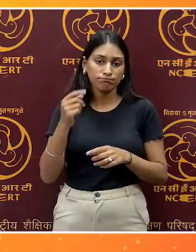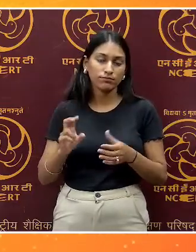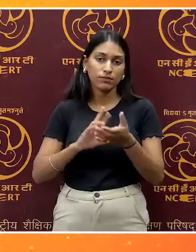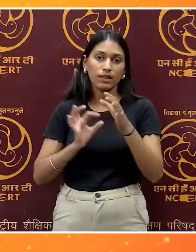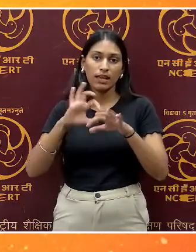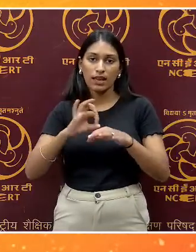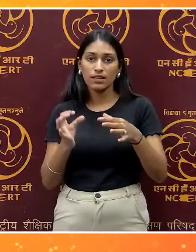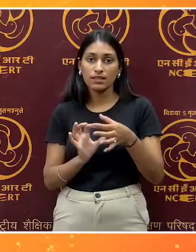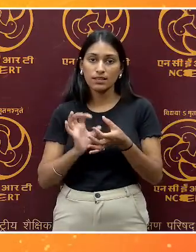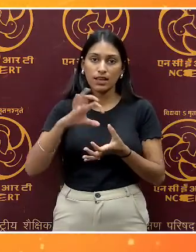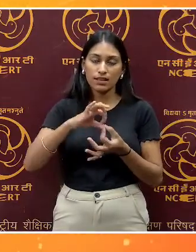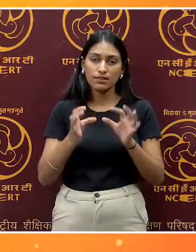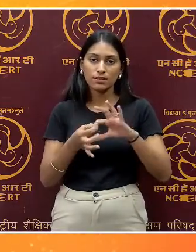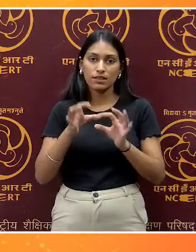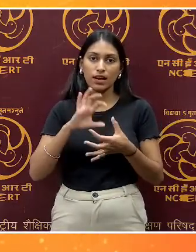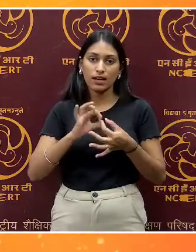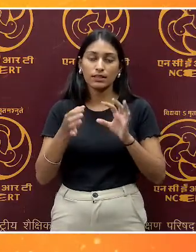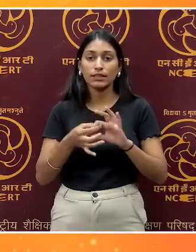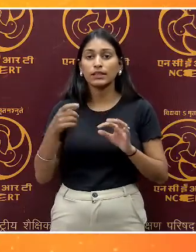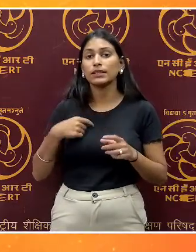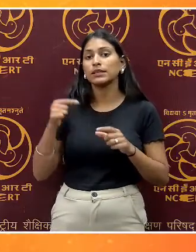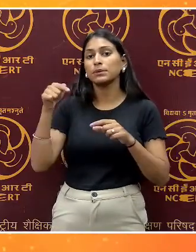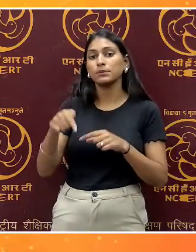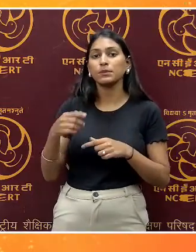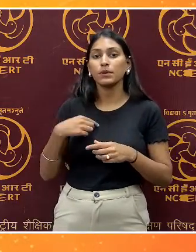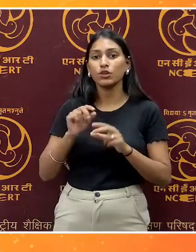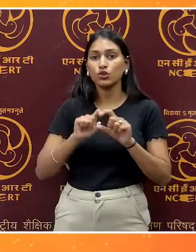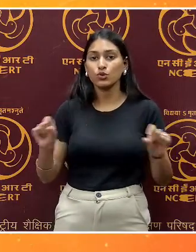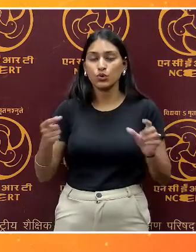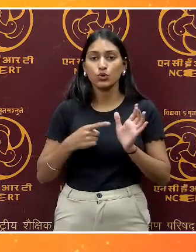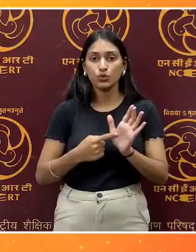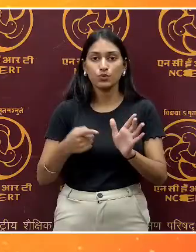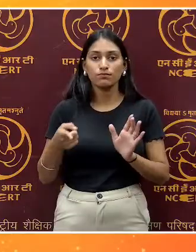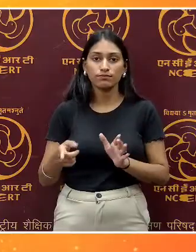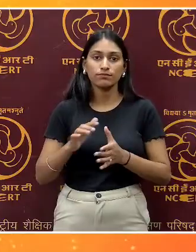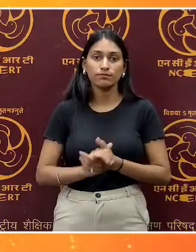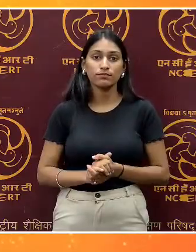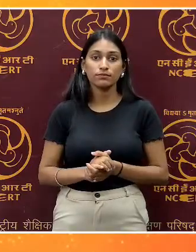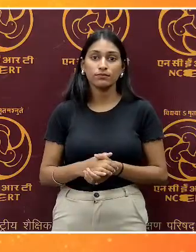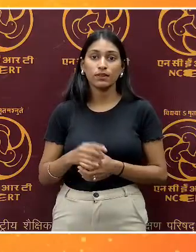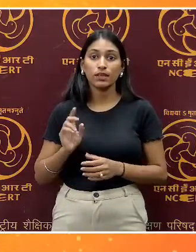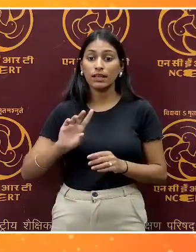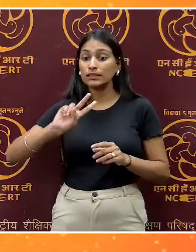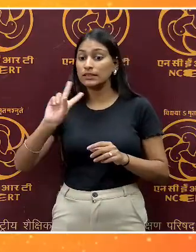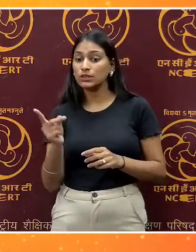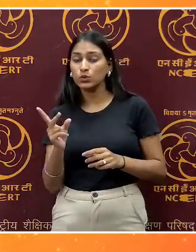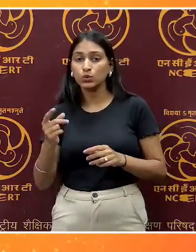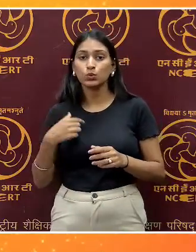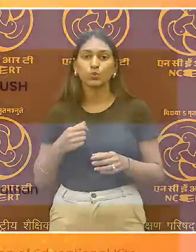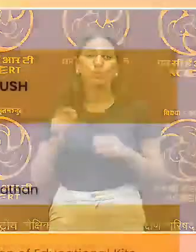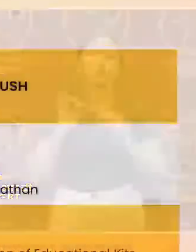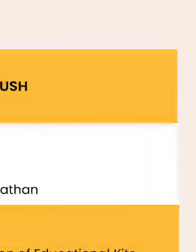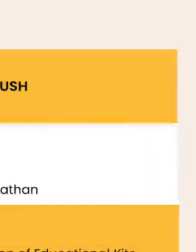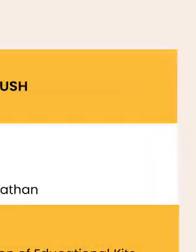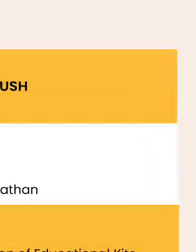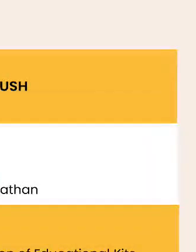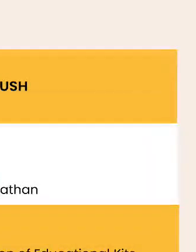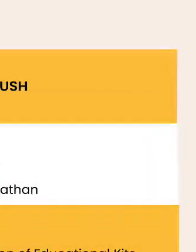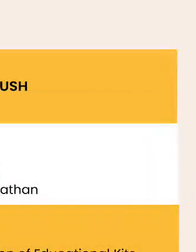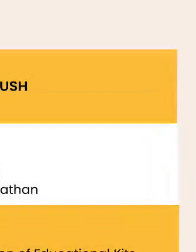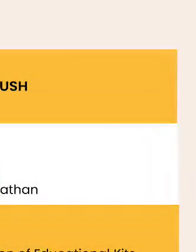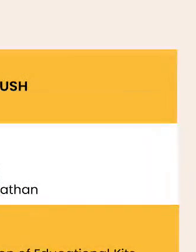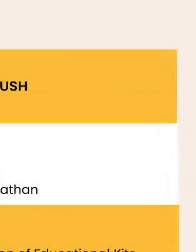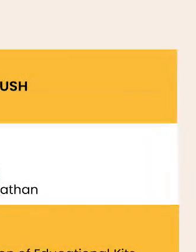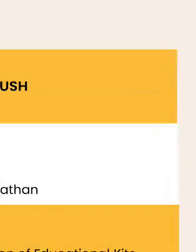textbooks from there. And also I would like to tell you our next session, upcoming session is for subject biology for students